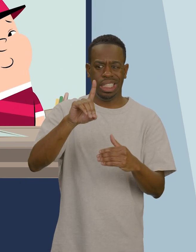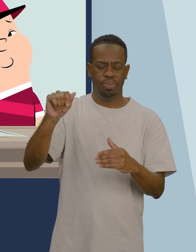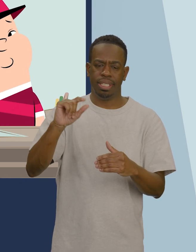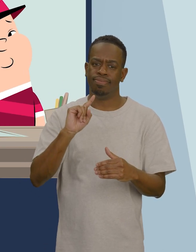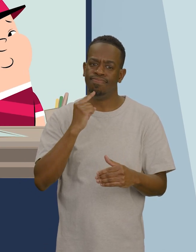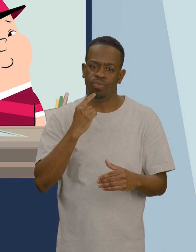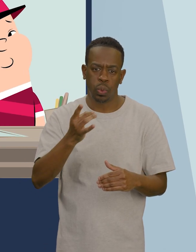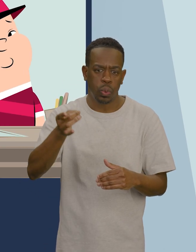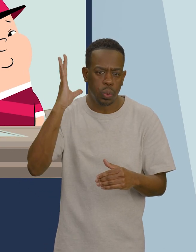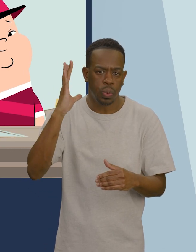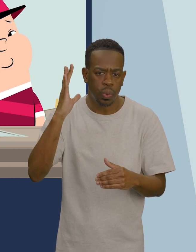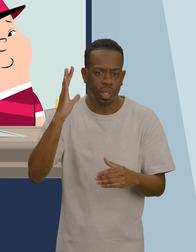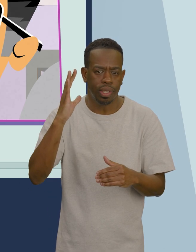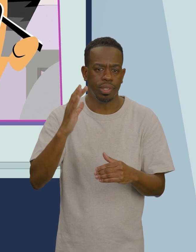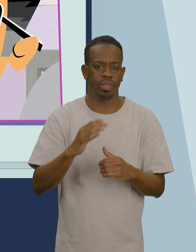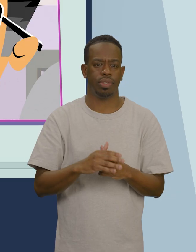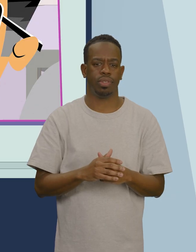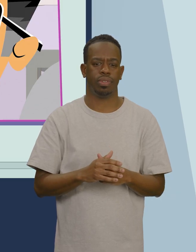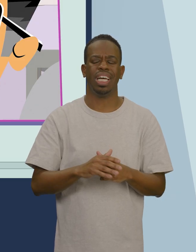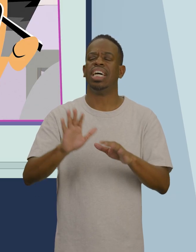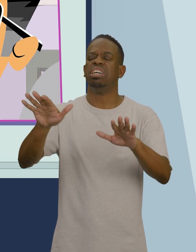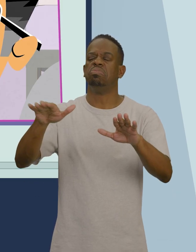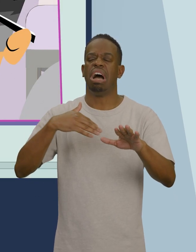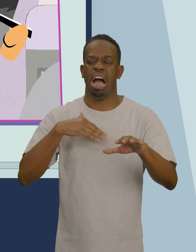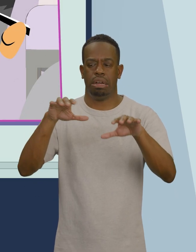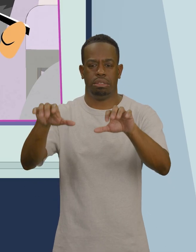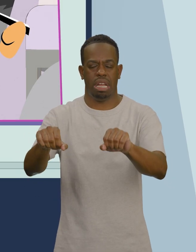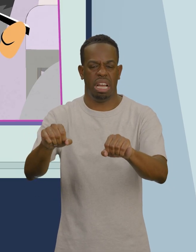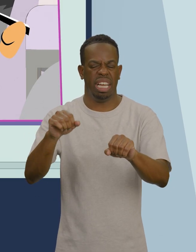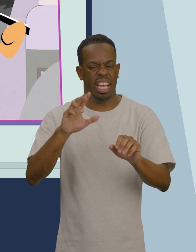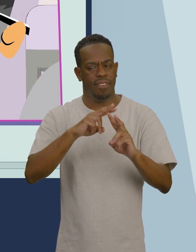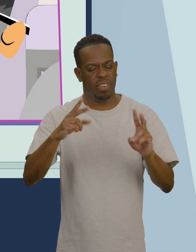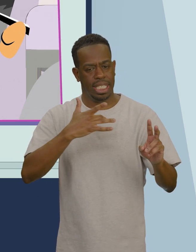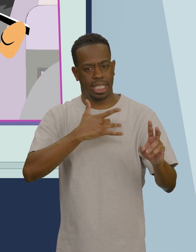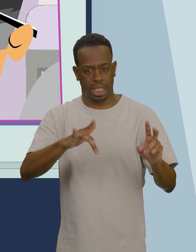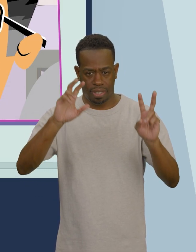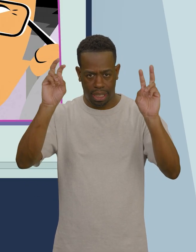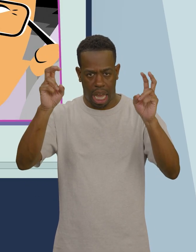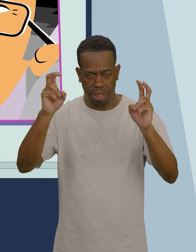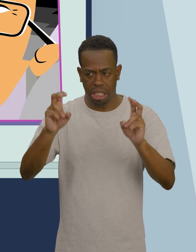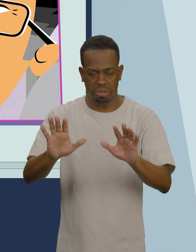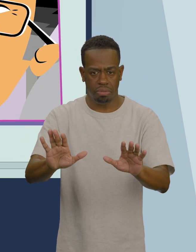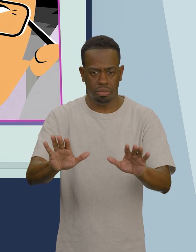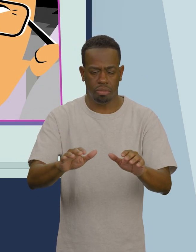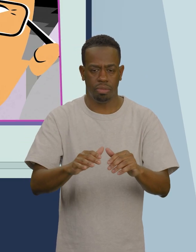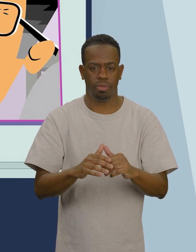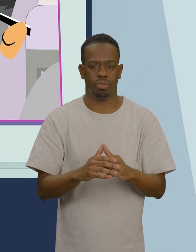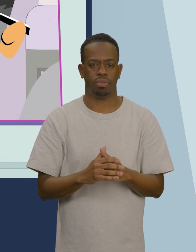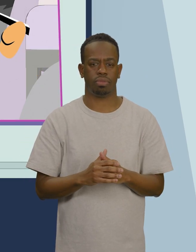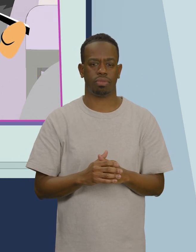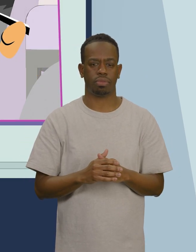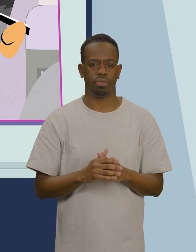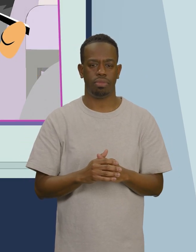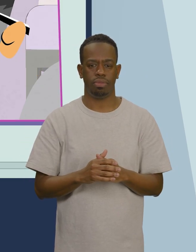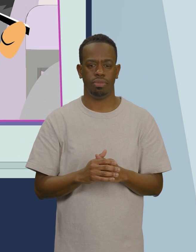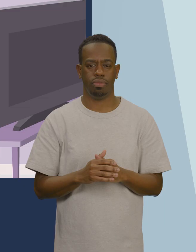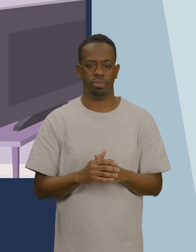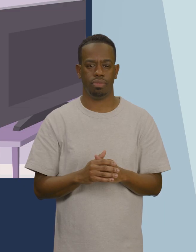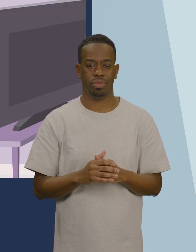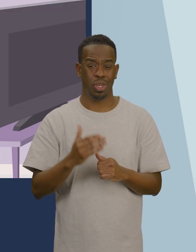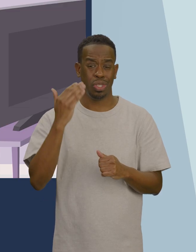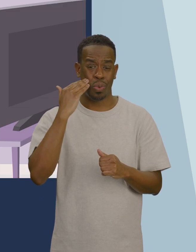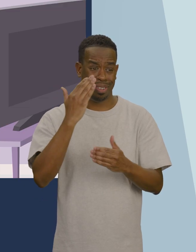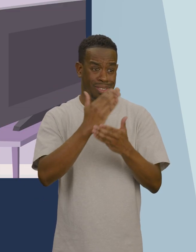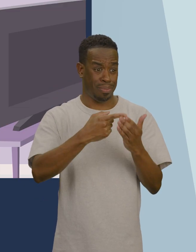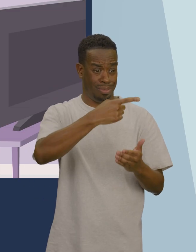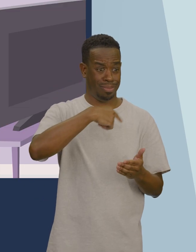heavily impacted by their disability. Bass, let me take this one. It requires a certain delicacy.